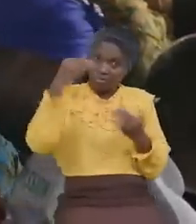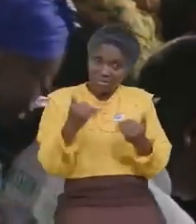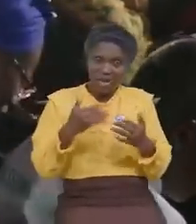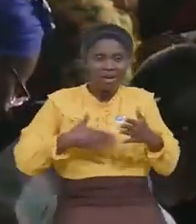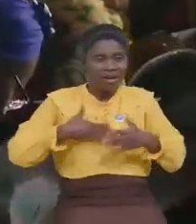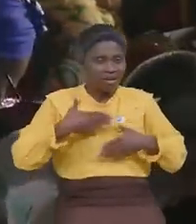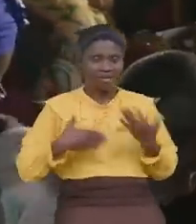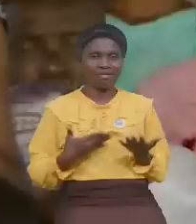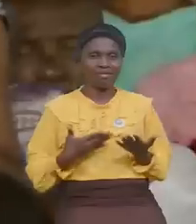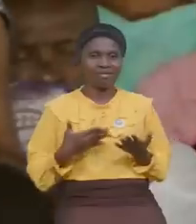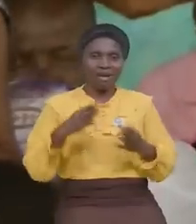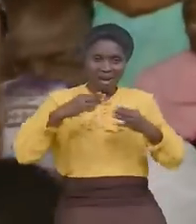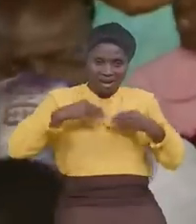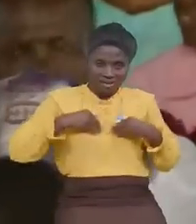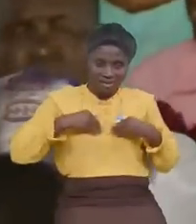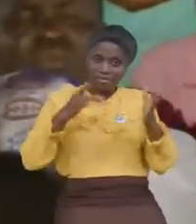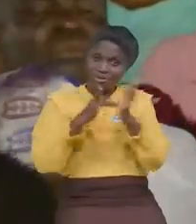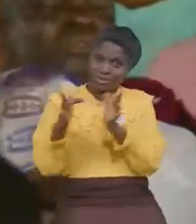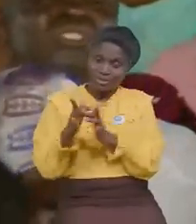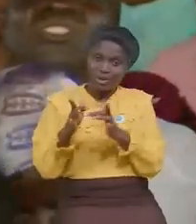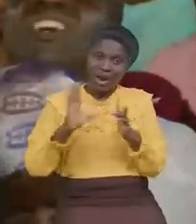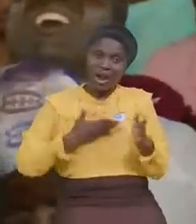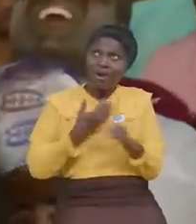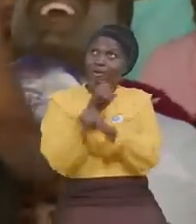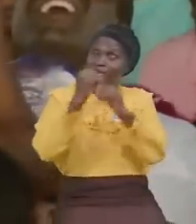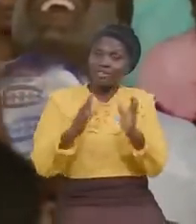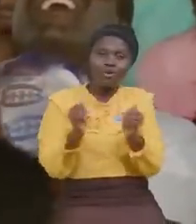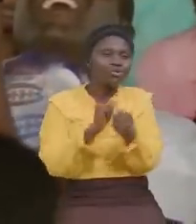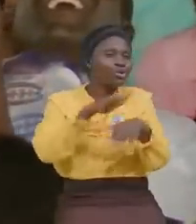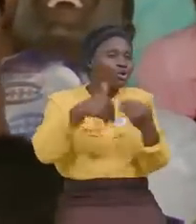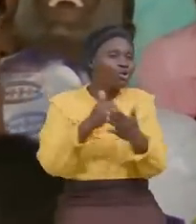You receive Christ, our Savior, wholeheartedly.